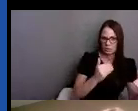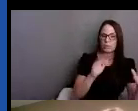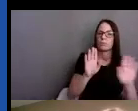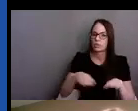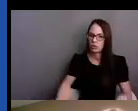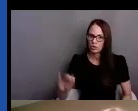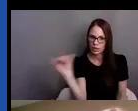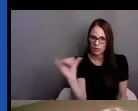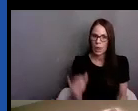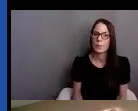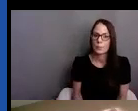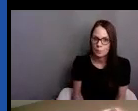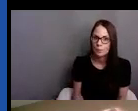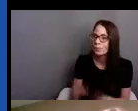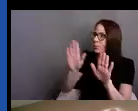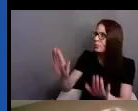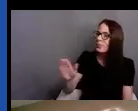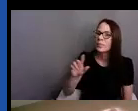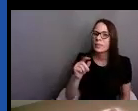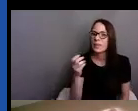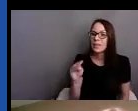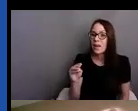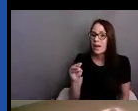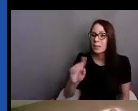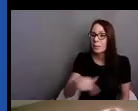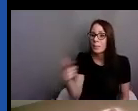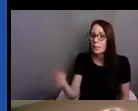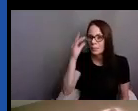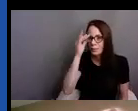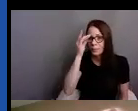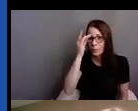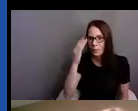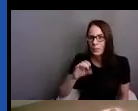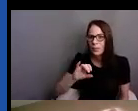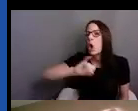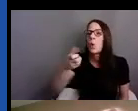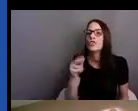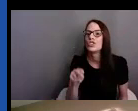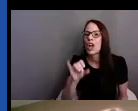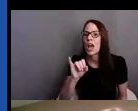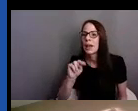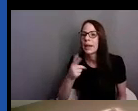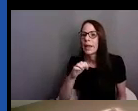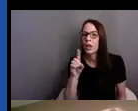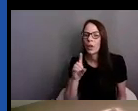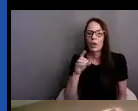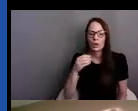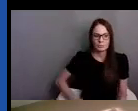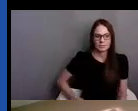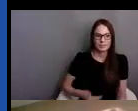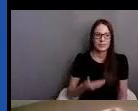Great, thank you. John Ingold, over to you. Hi, everyone. Yeah, it's John at the Colorado Sun. Thanks for taking